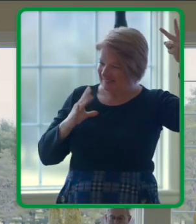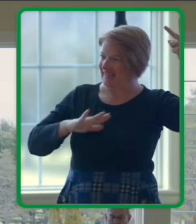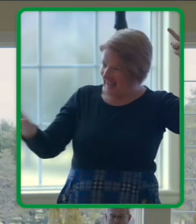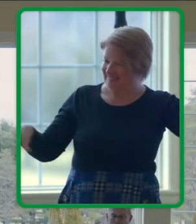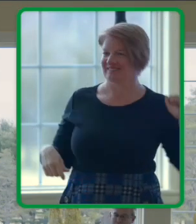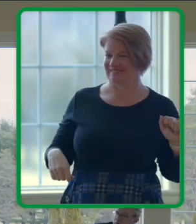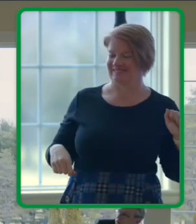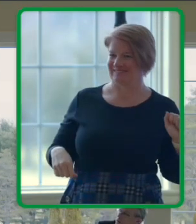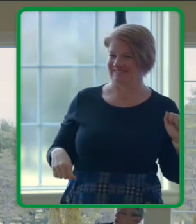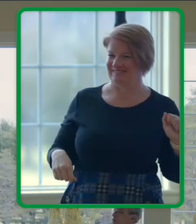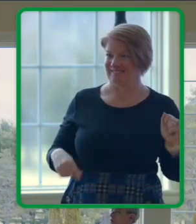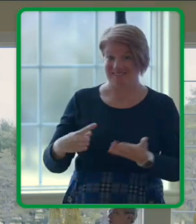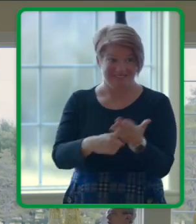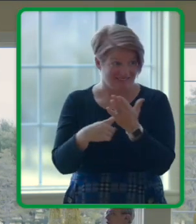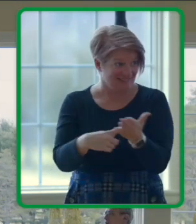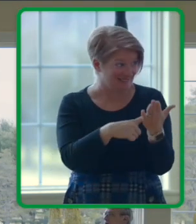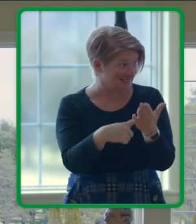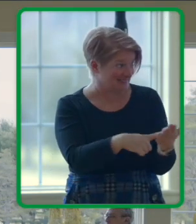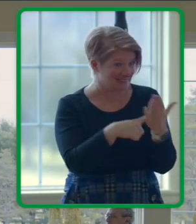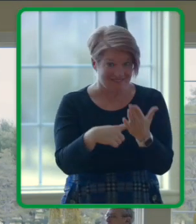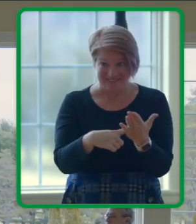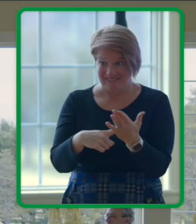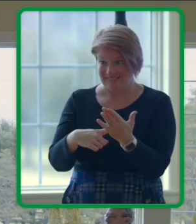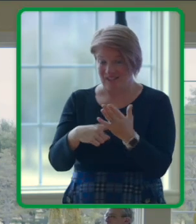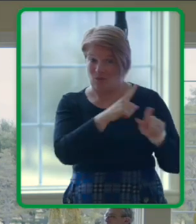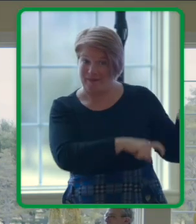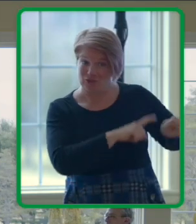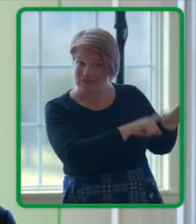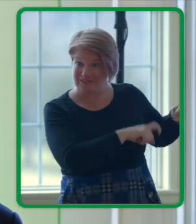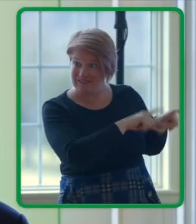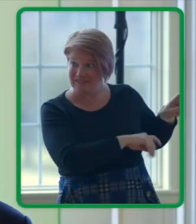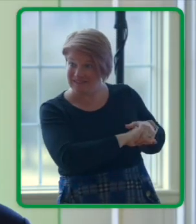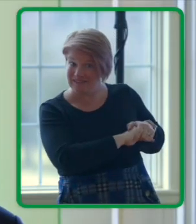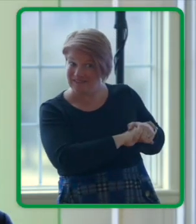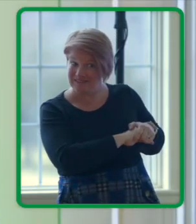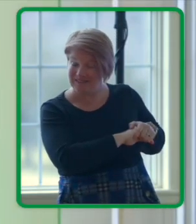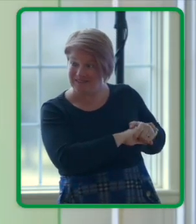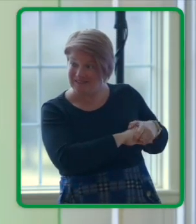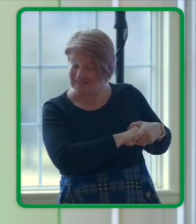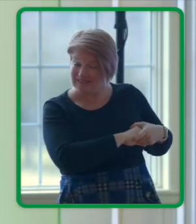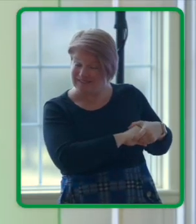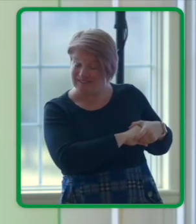Nice. Any discussion? Any questions for Mike?